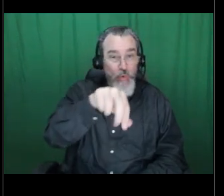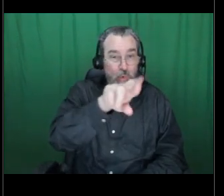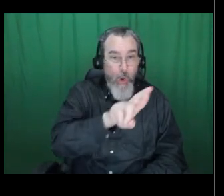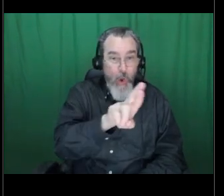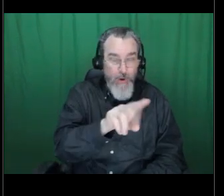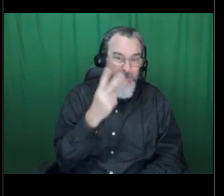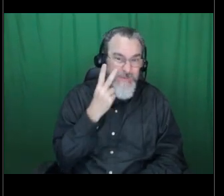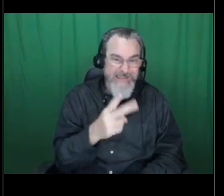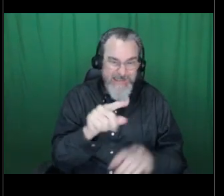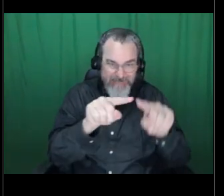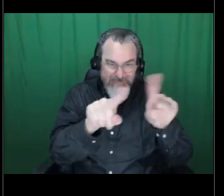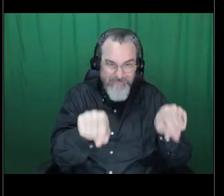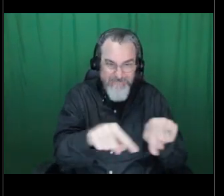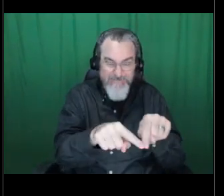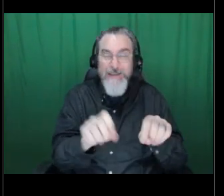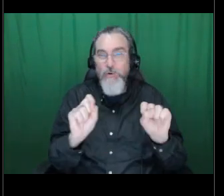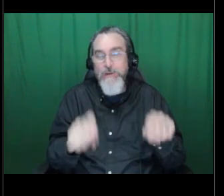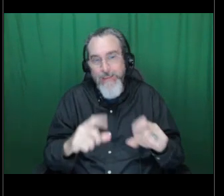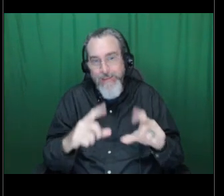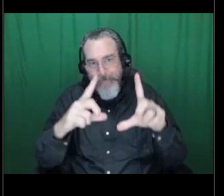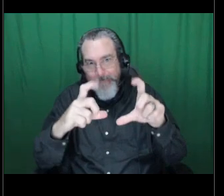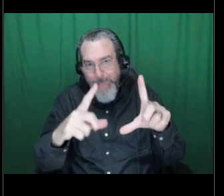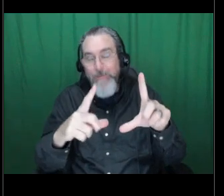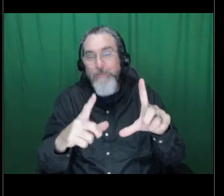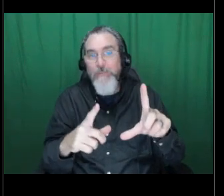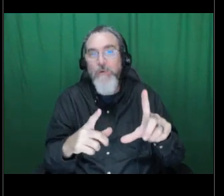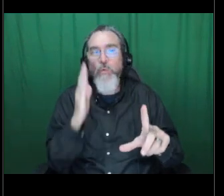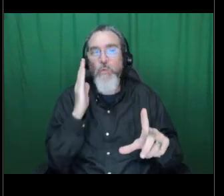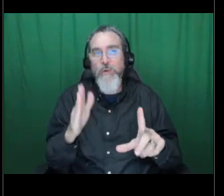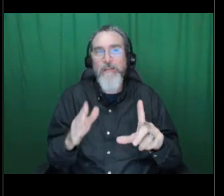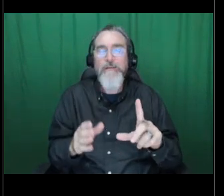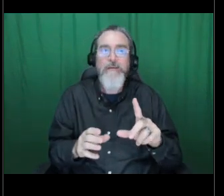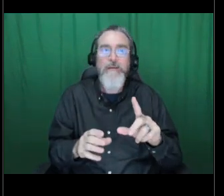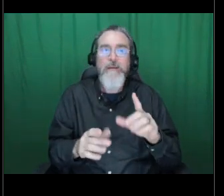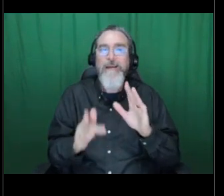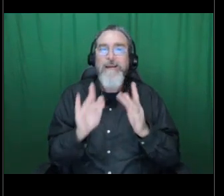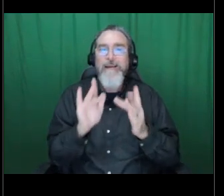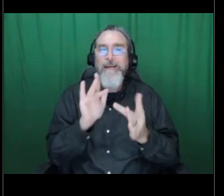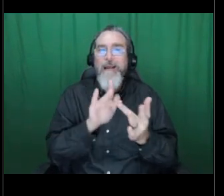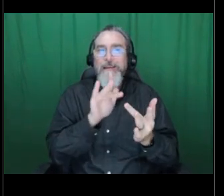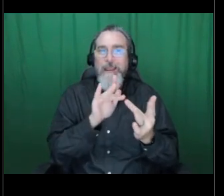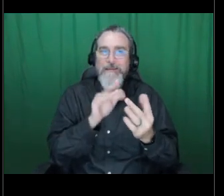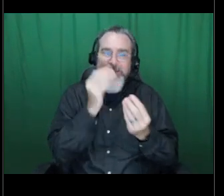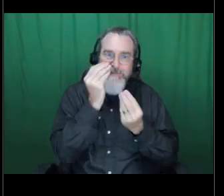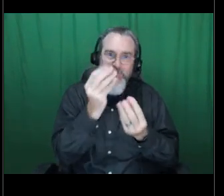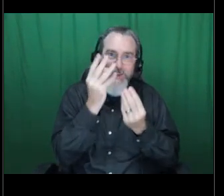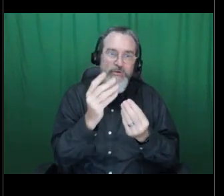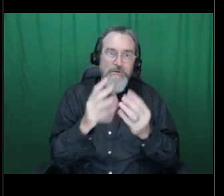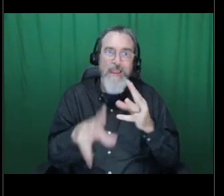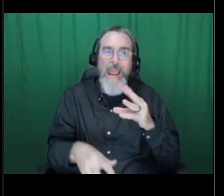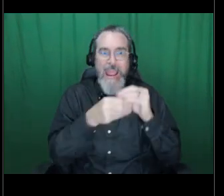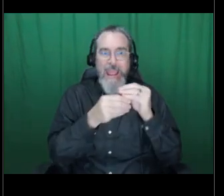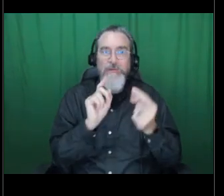the DCRC's contact info to your telephone's address book.